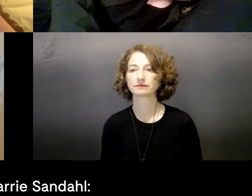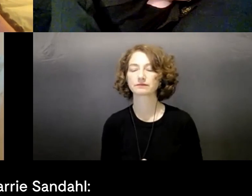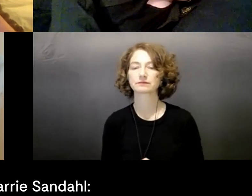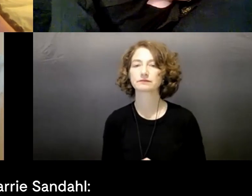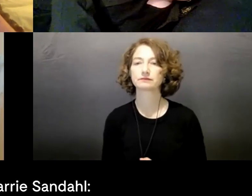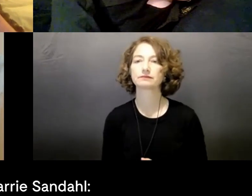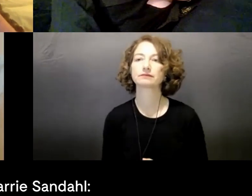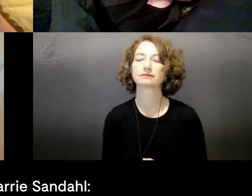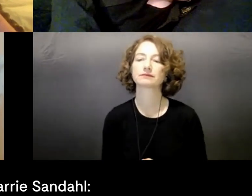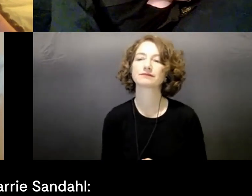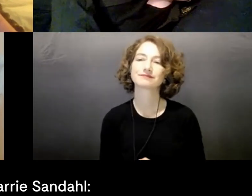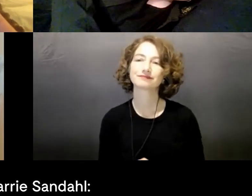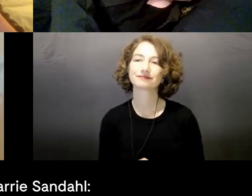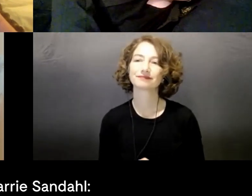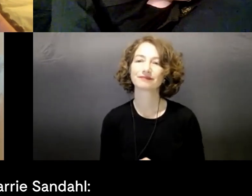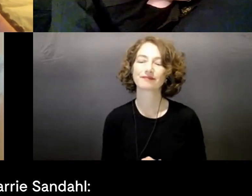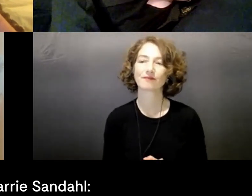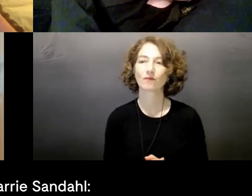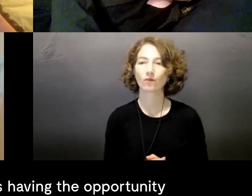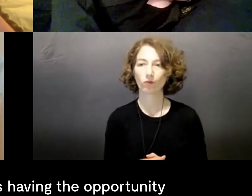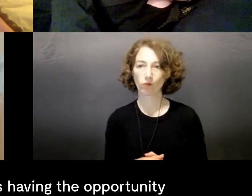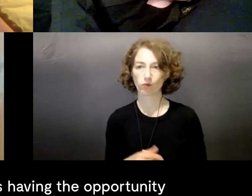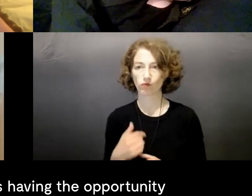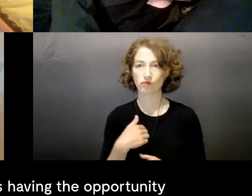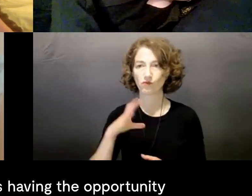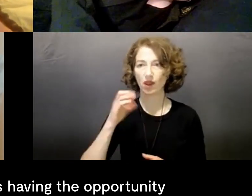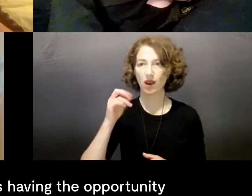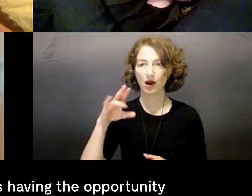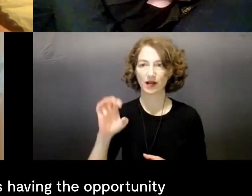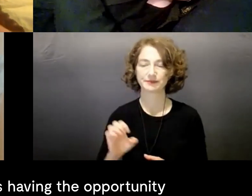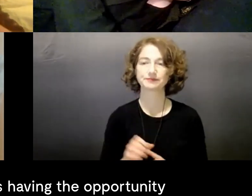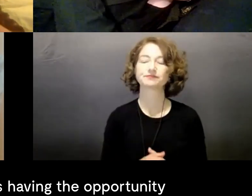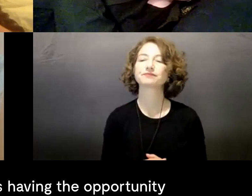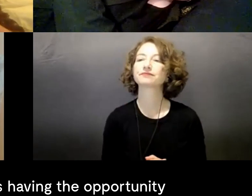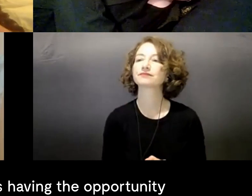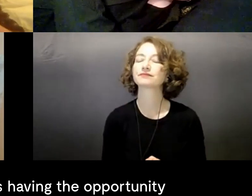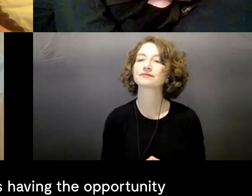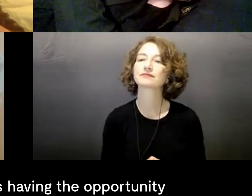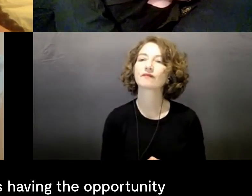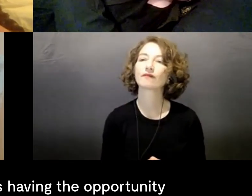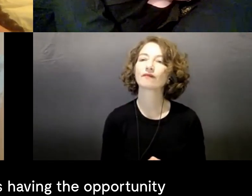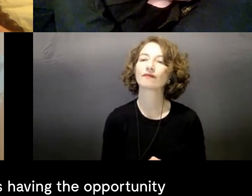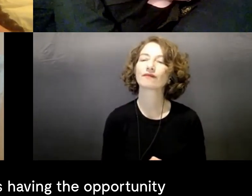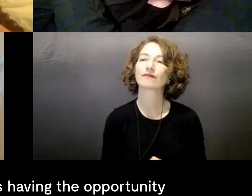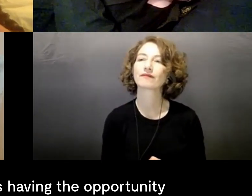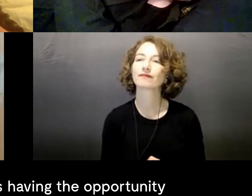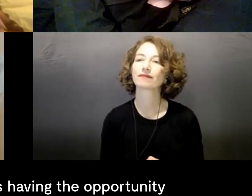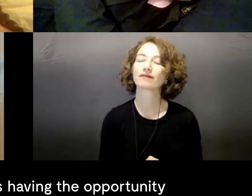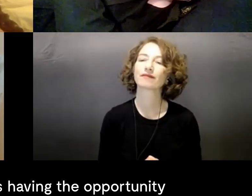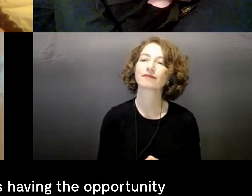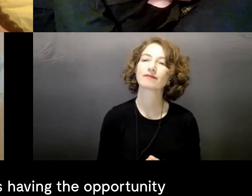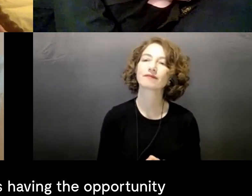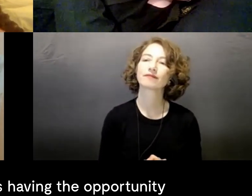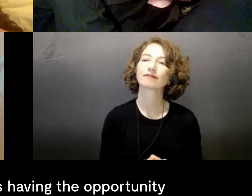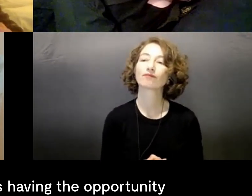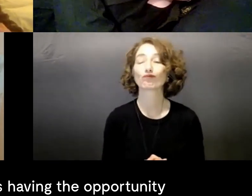This is Carrie speaking. What I enjoy is having the opportunity for us to build ideas